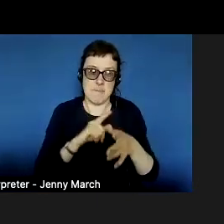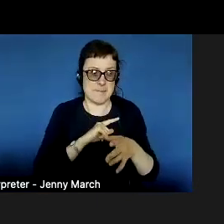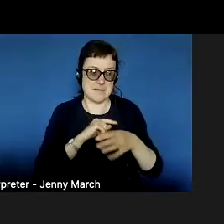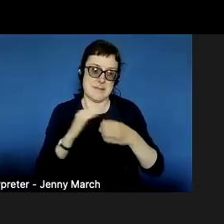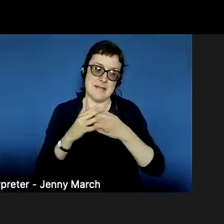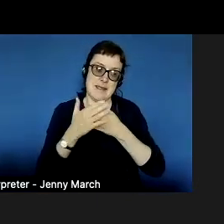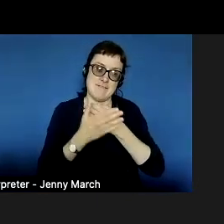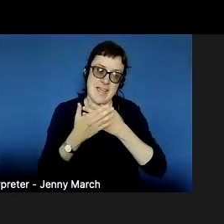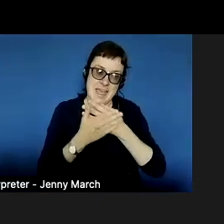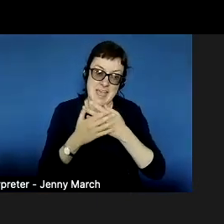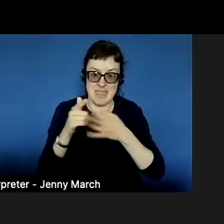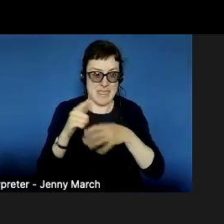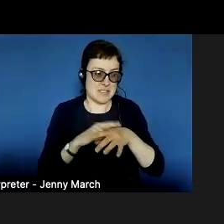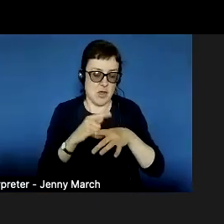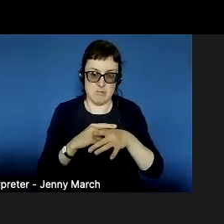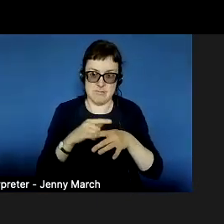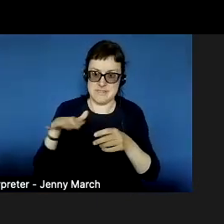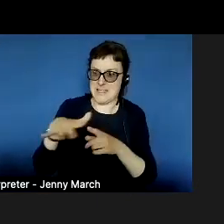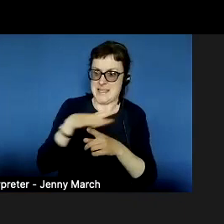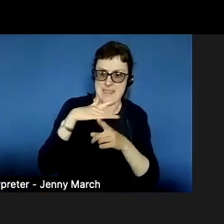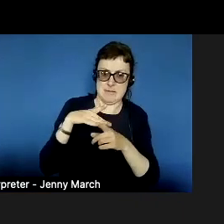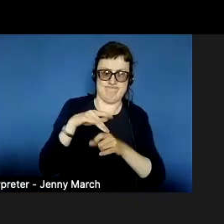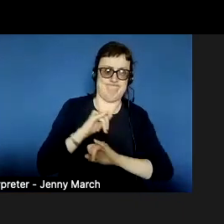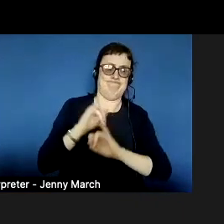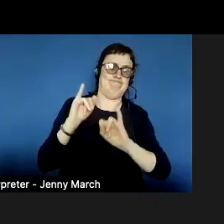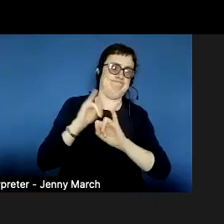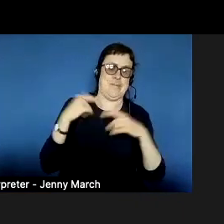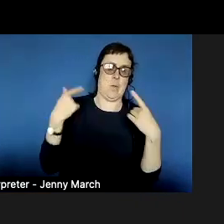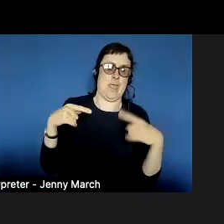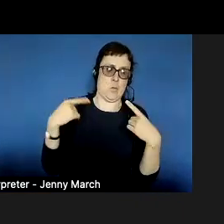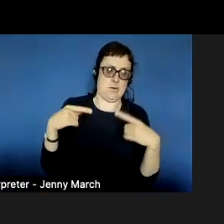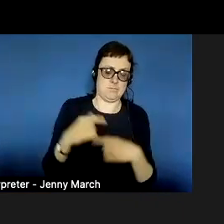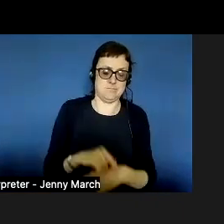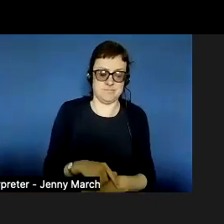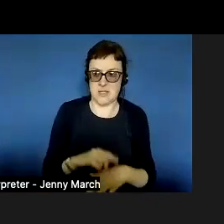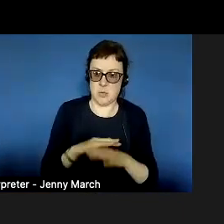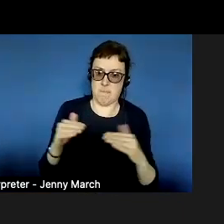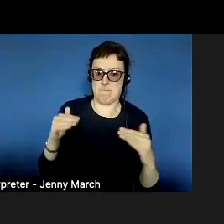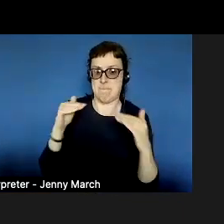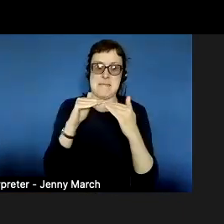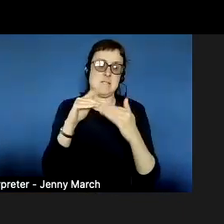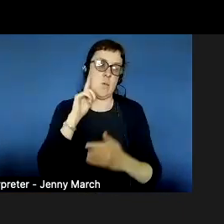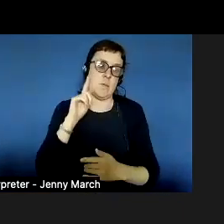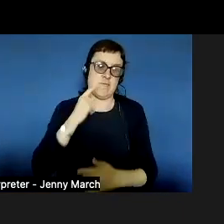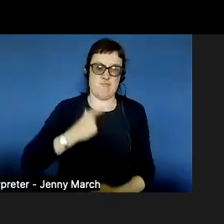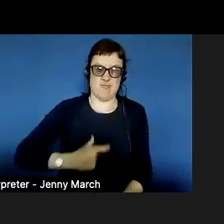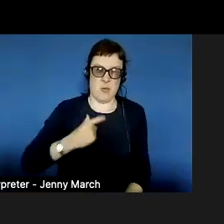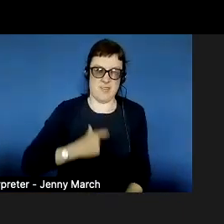at the time society didn't deem as kind of fitting the woman's role. And